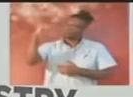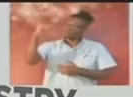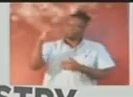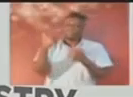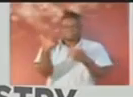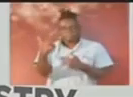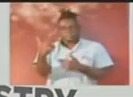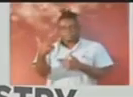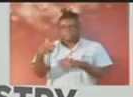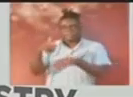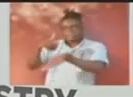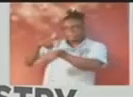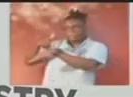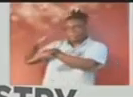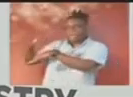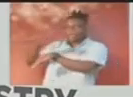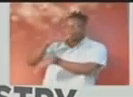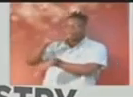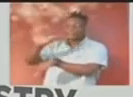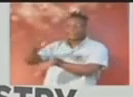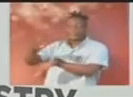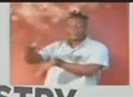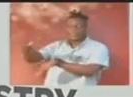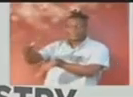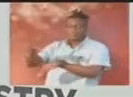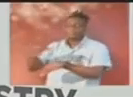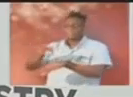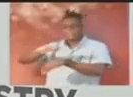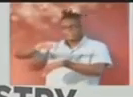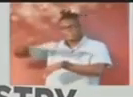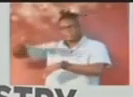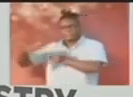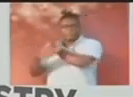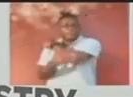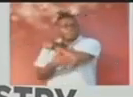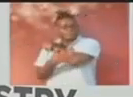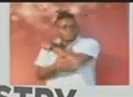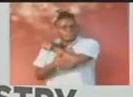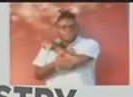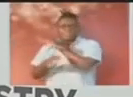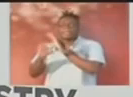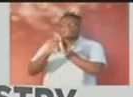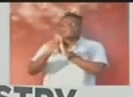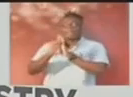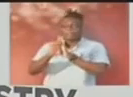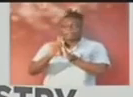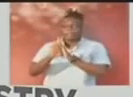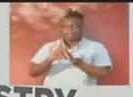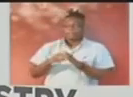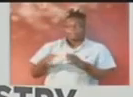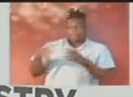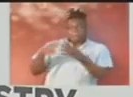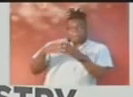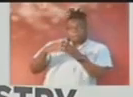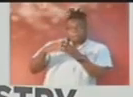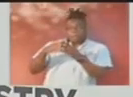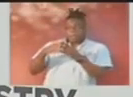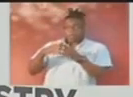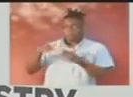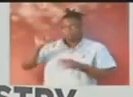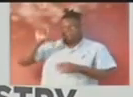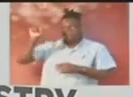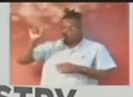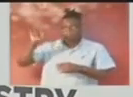national regulatory authority of the country. For example, in the US, the CDC. In Europe, you have the